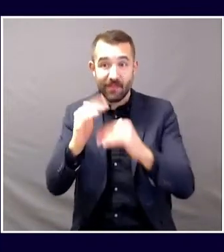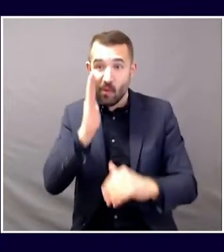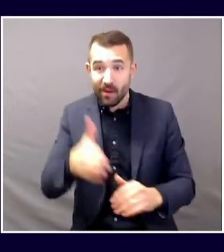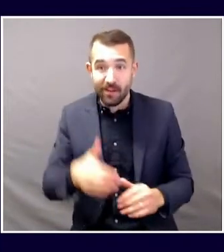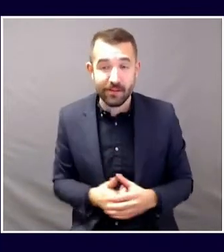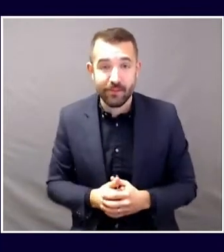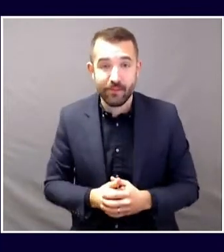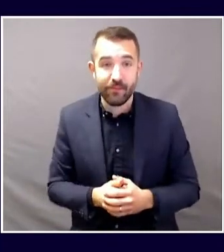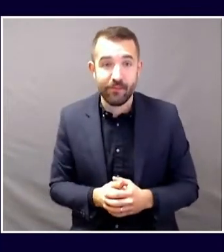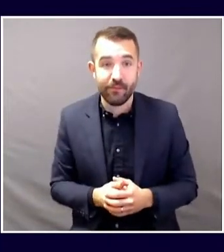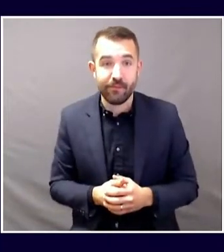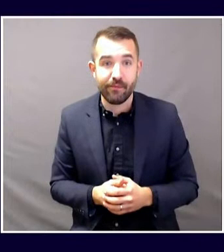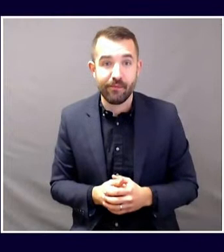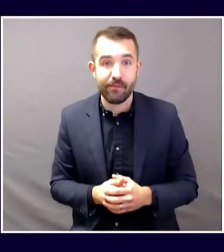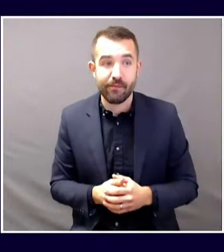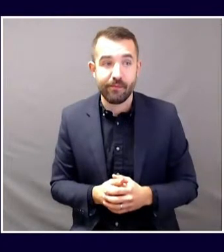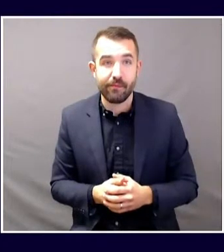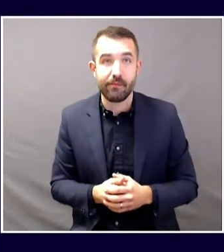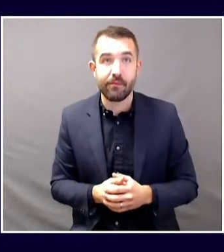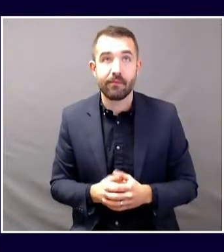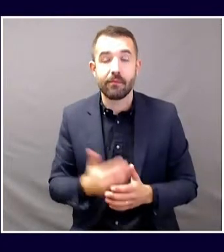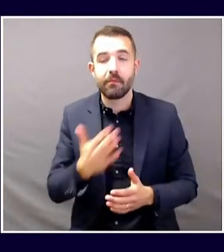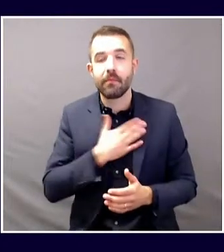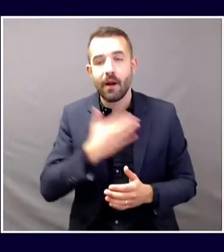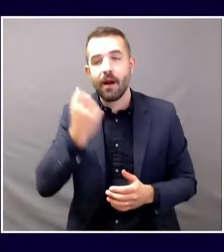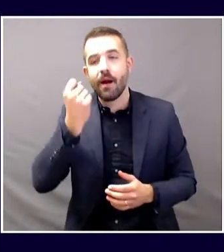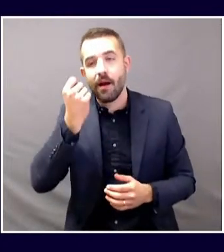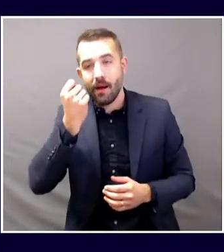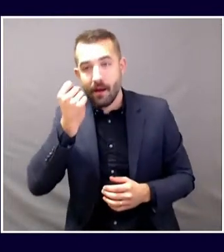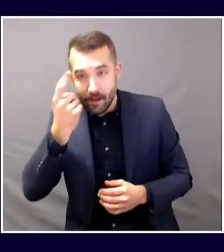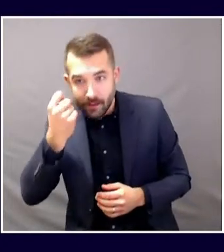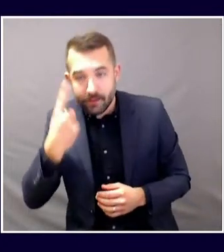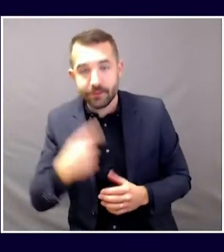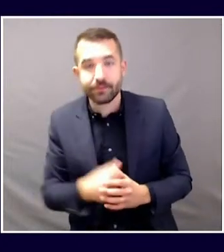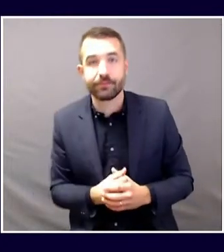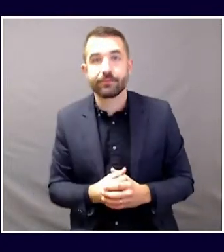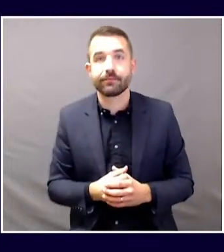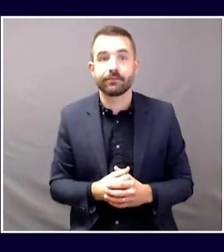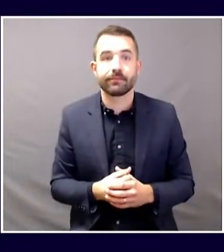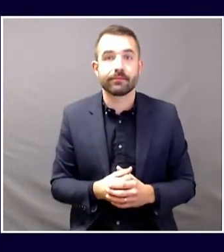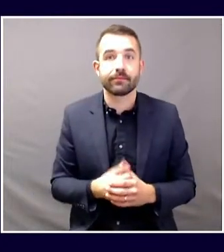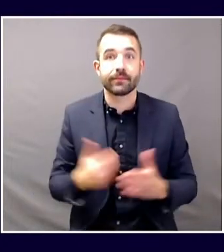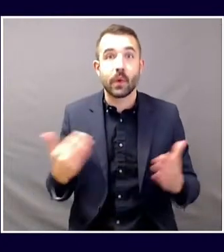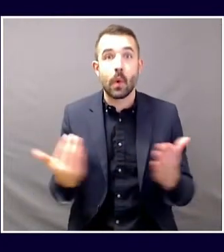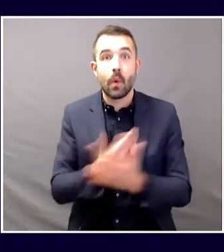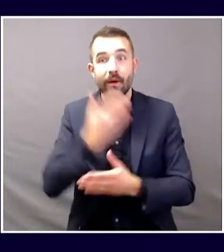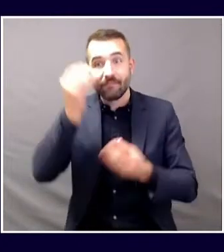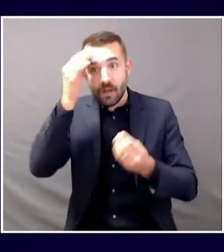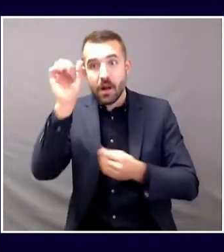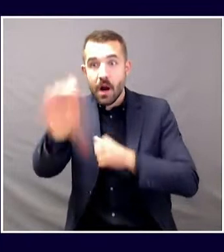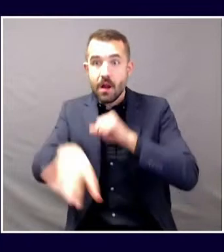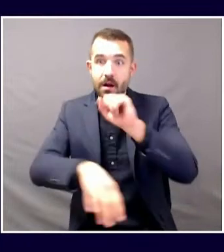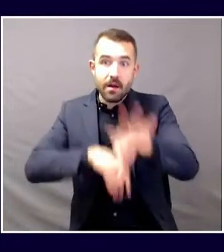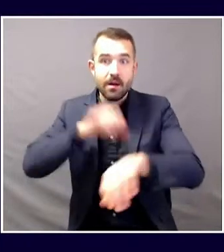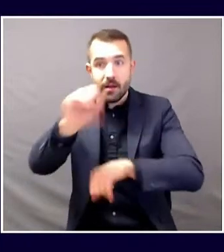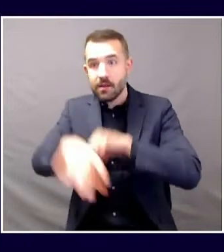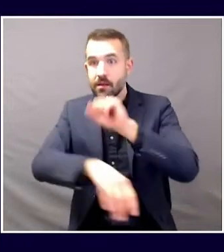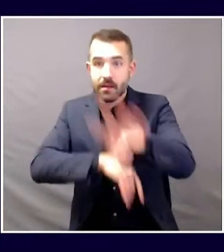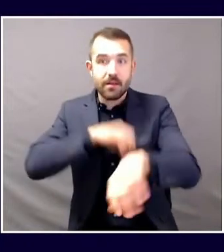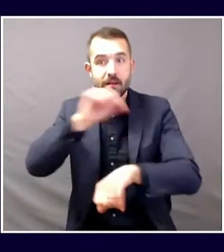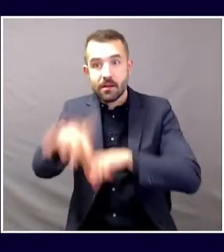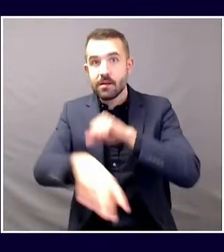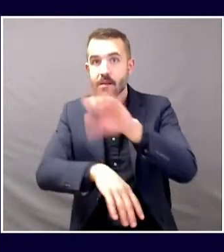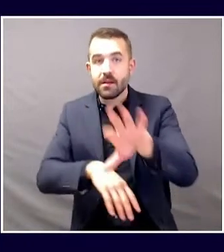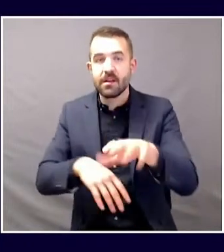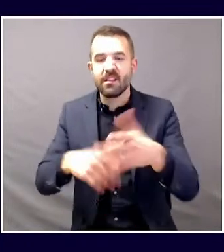Now, I understand that the relentless flow of new information has not slowed down one bit in